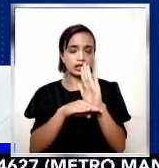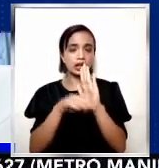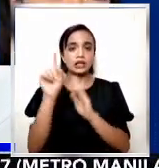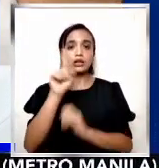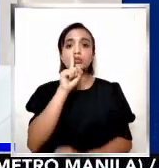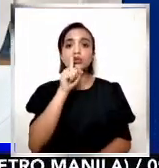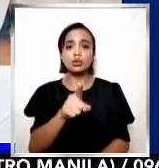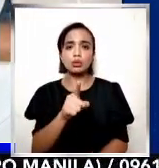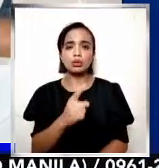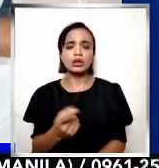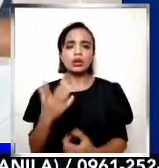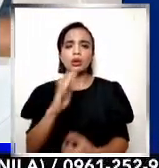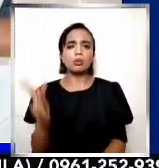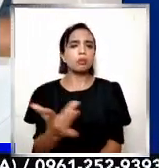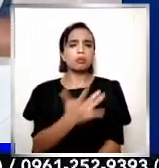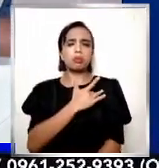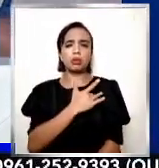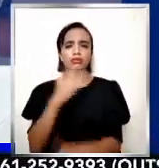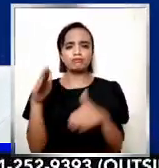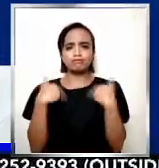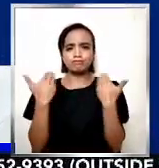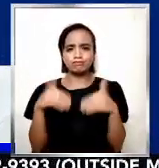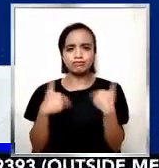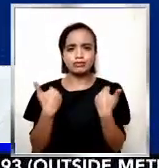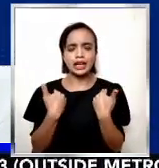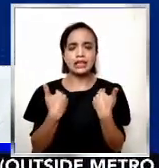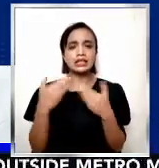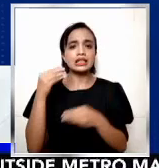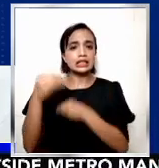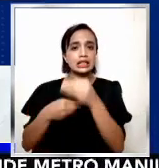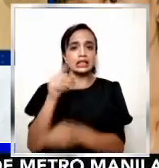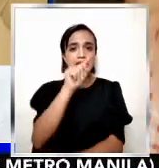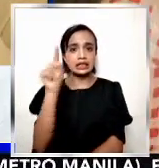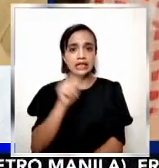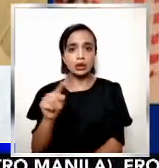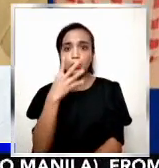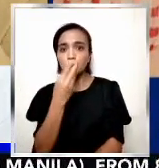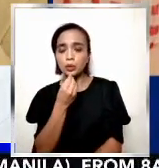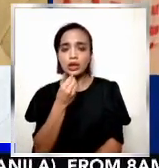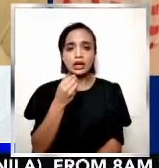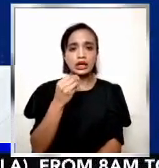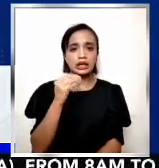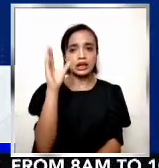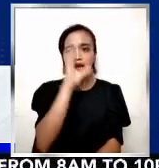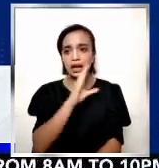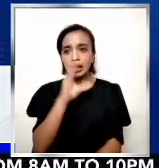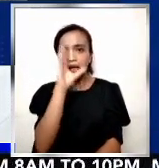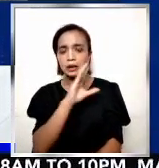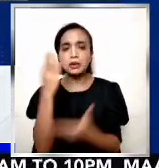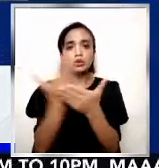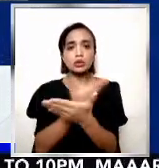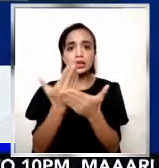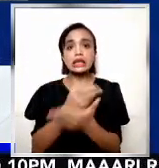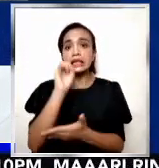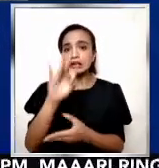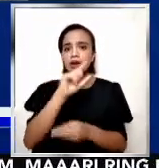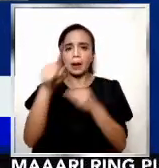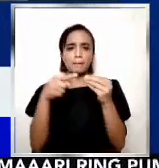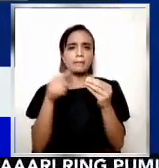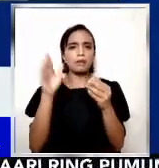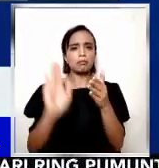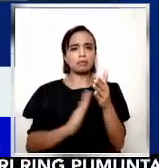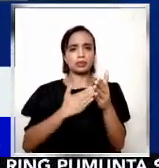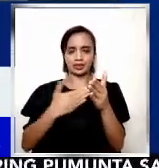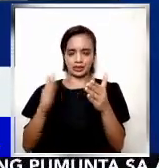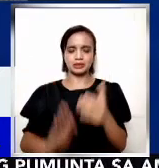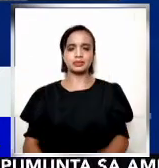of millennials and Gen Zs na naghahanap ng something hip and new pagdating sa musika. Congratulations to